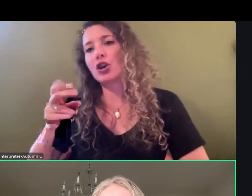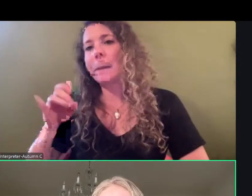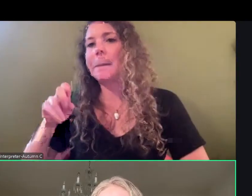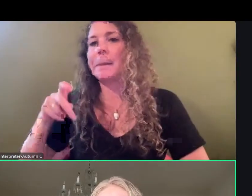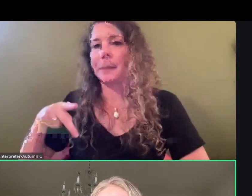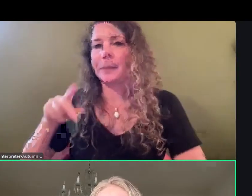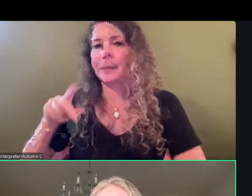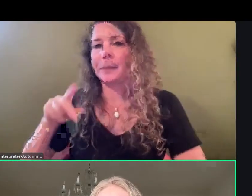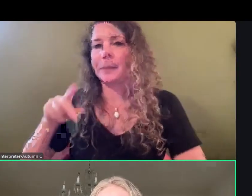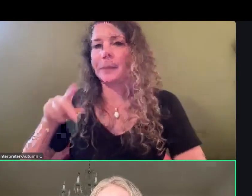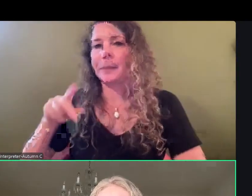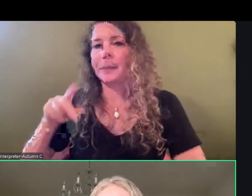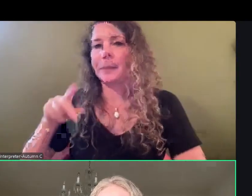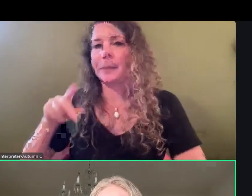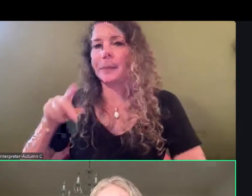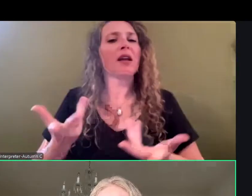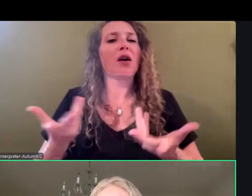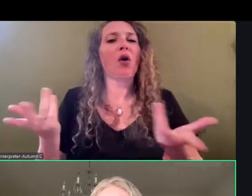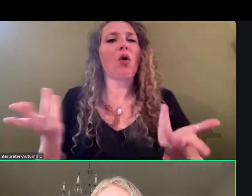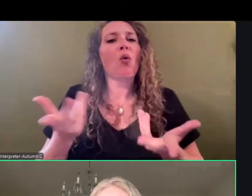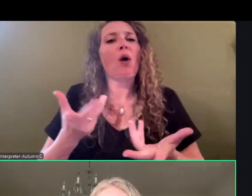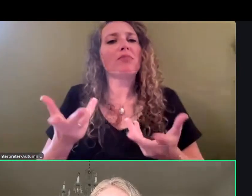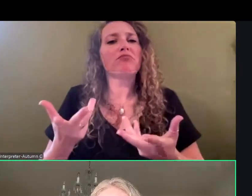creating a more accessible learning environment?